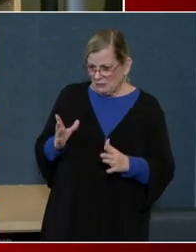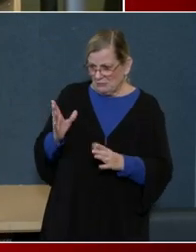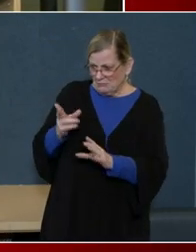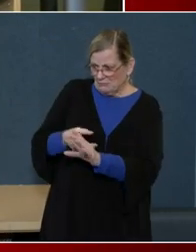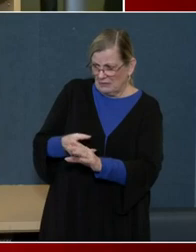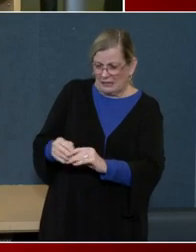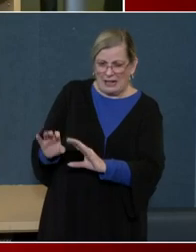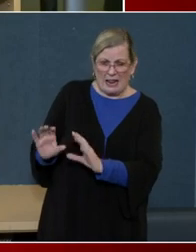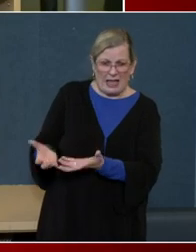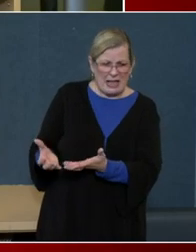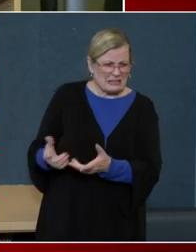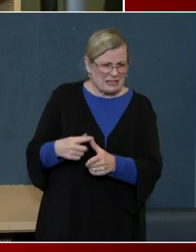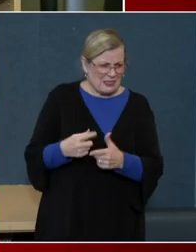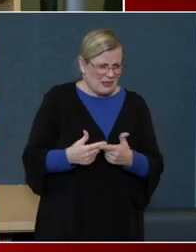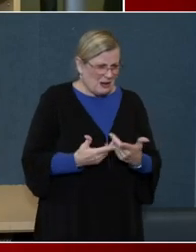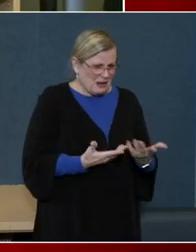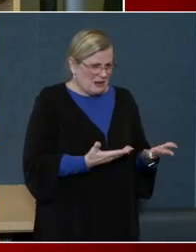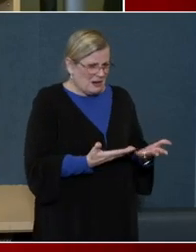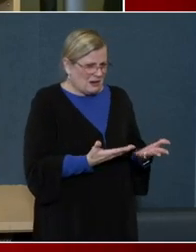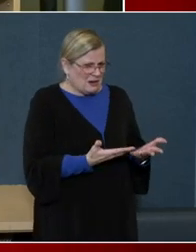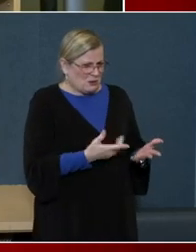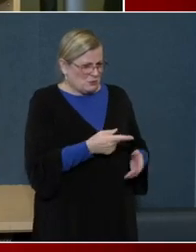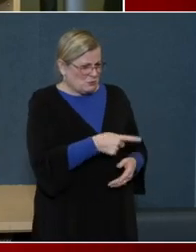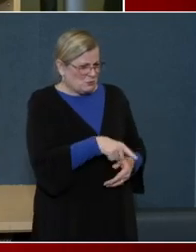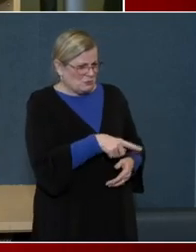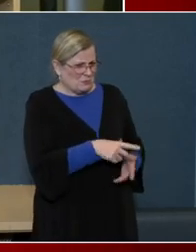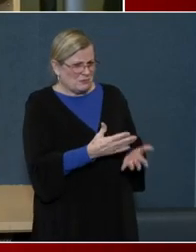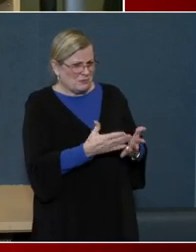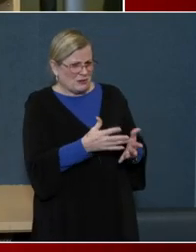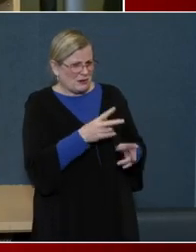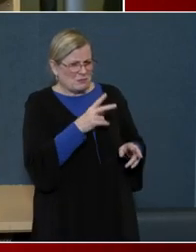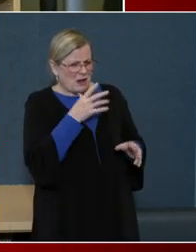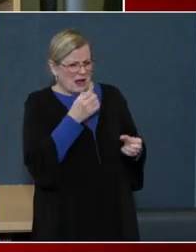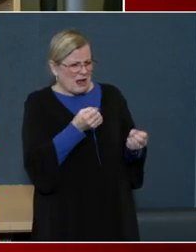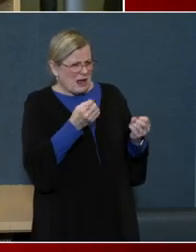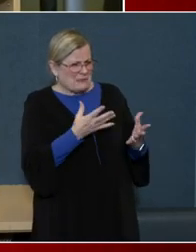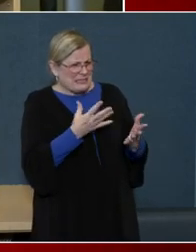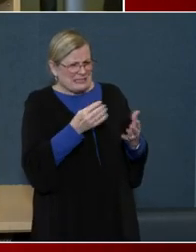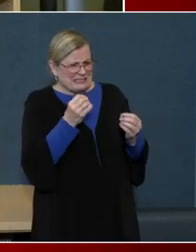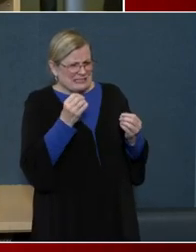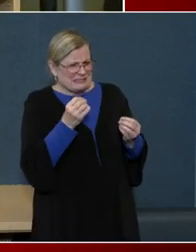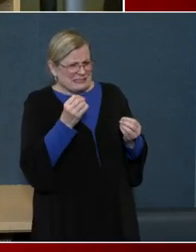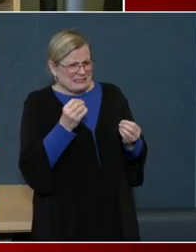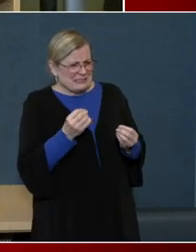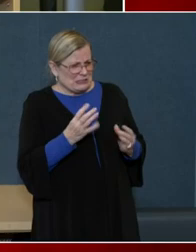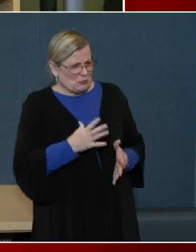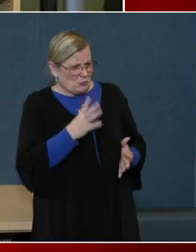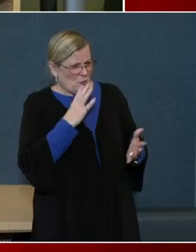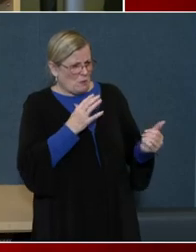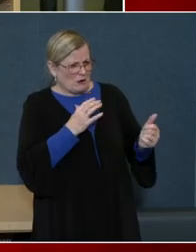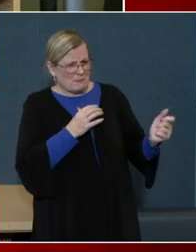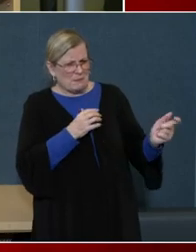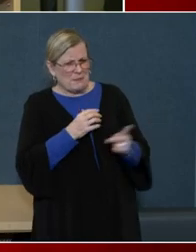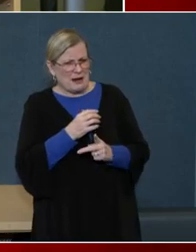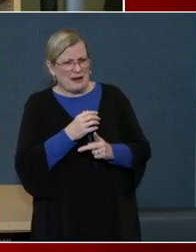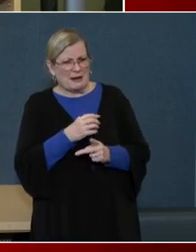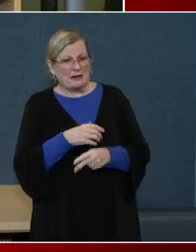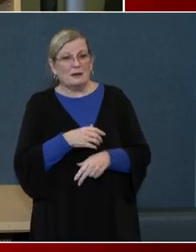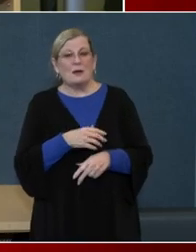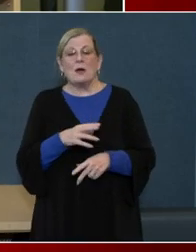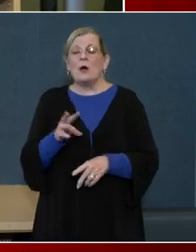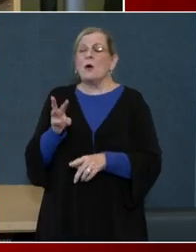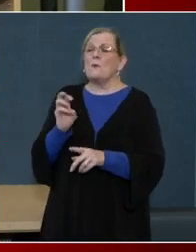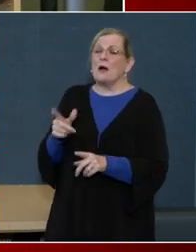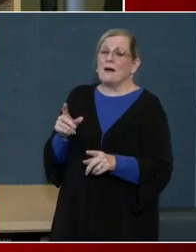taking the role of teachers. Well, the roles are not the same. We've outlined the roles